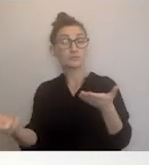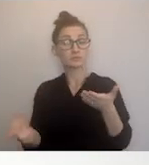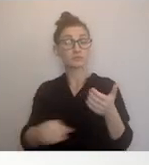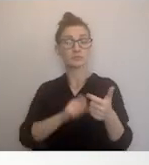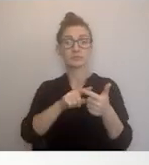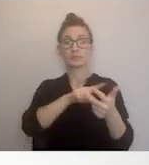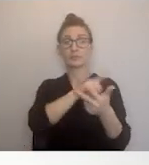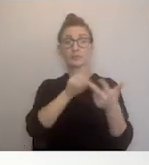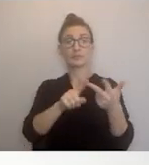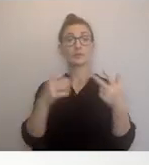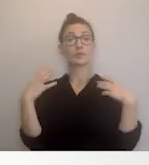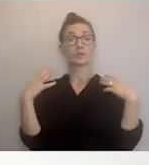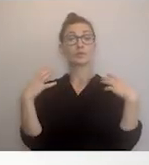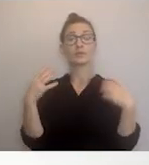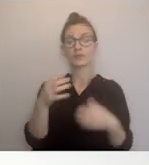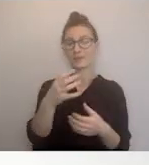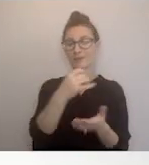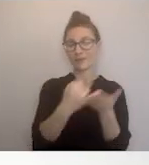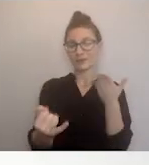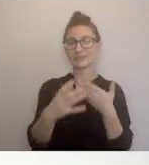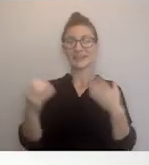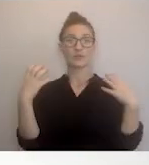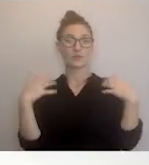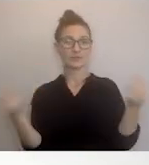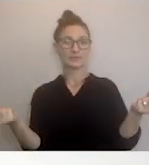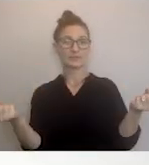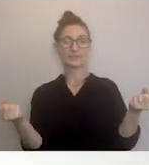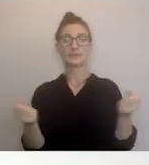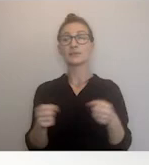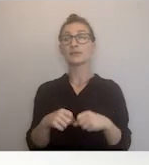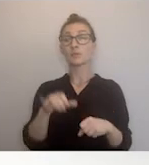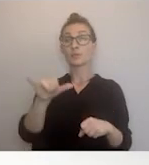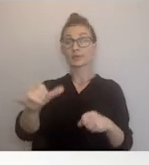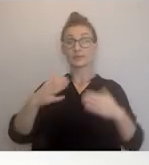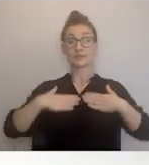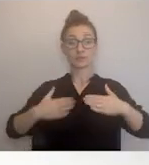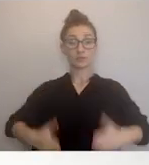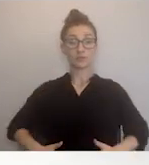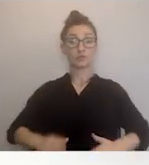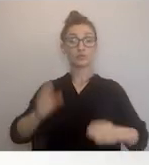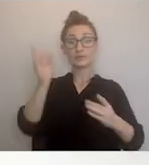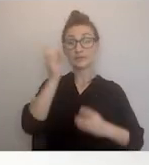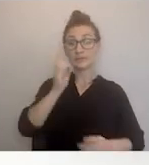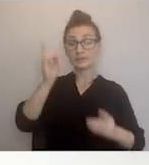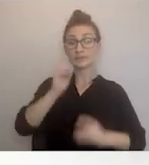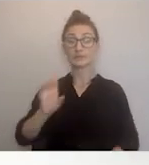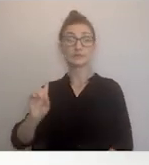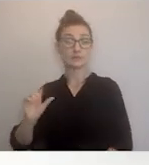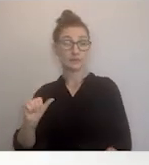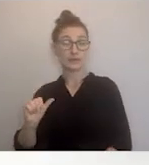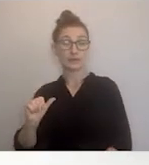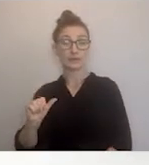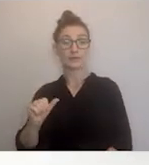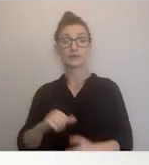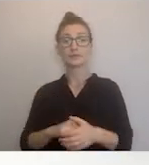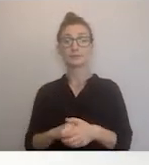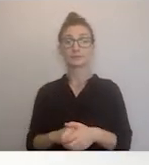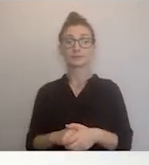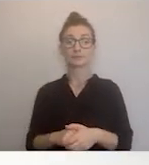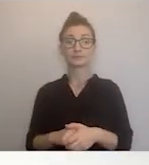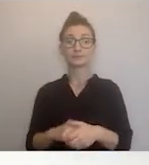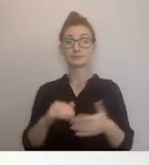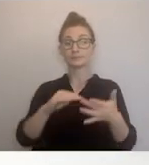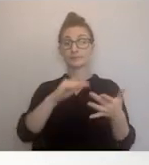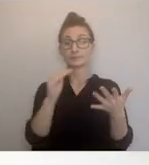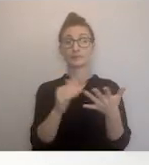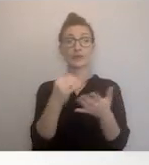available resources like transportation. Then we have Arts and Wellness, which is any type of cognitive and or physical disability or disease married with an